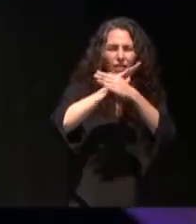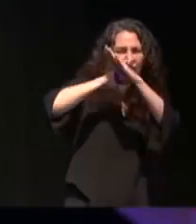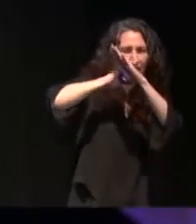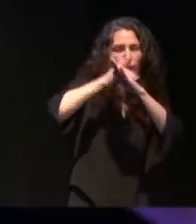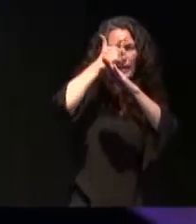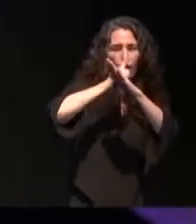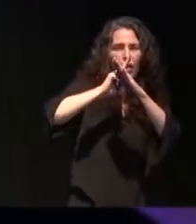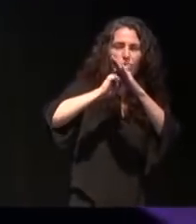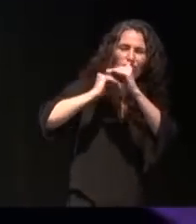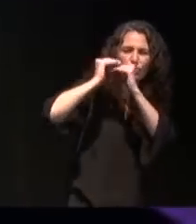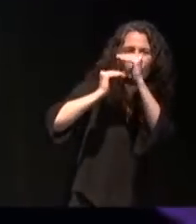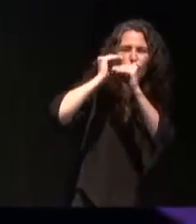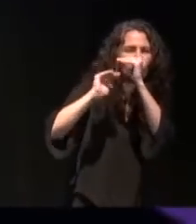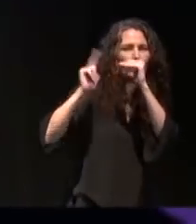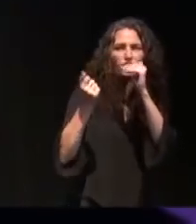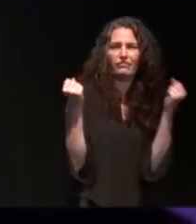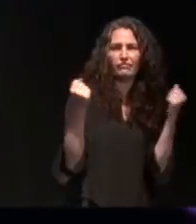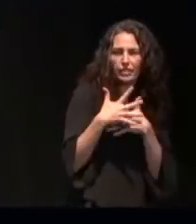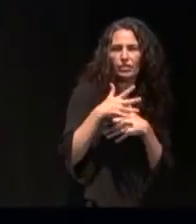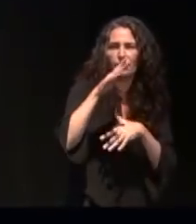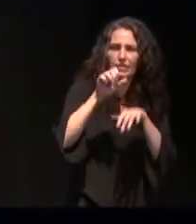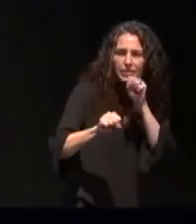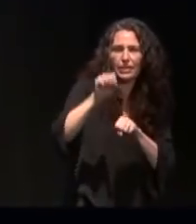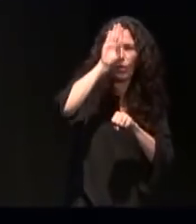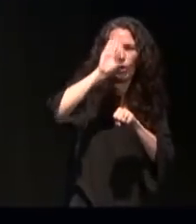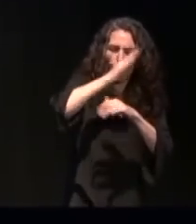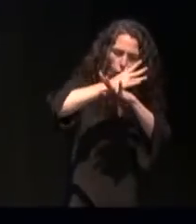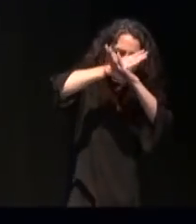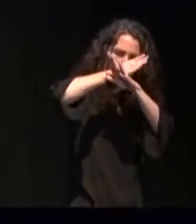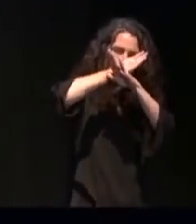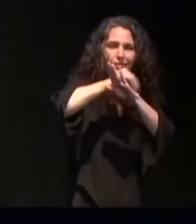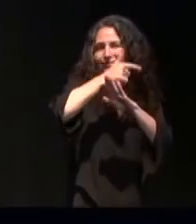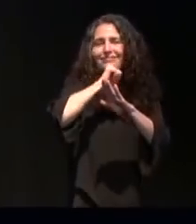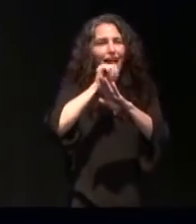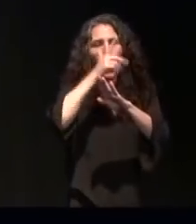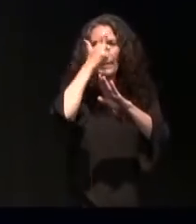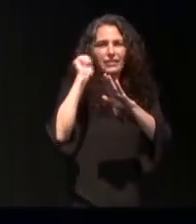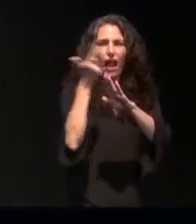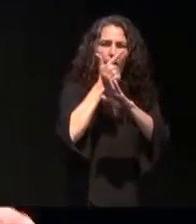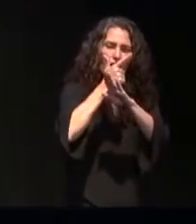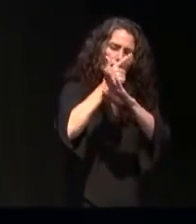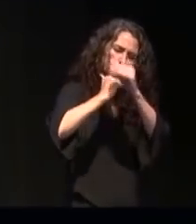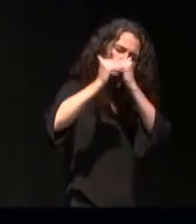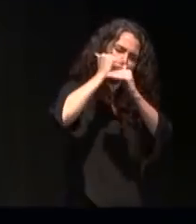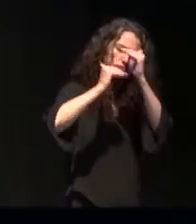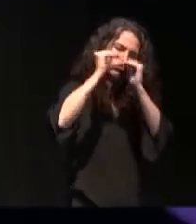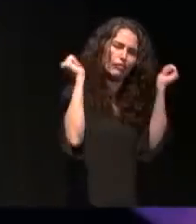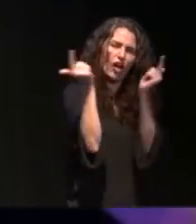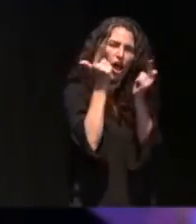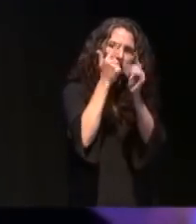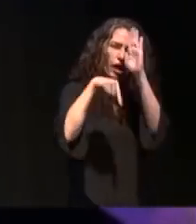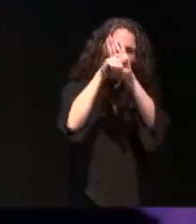by an overlay of fear and doubt and worry. No longer blocked by the overlay of what